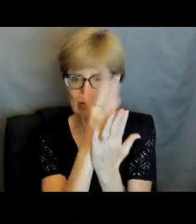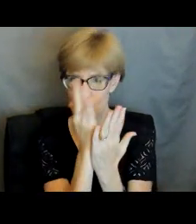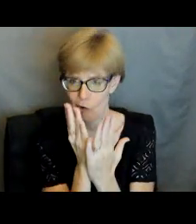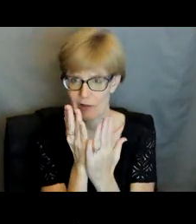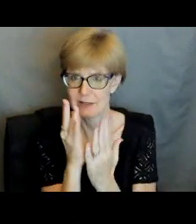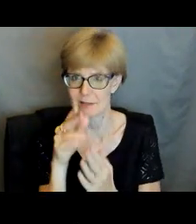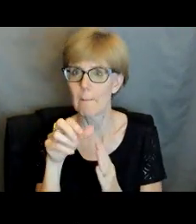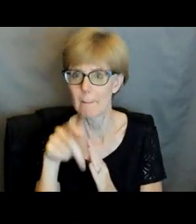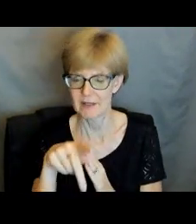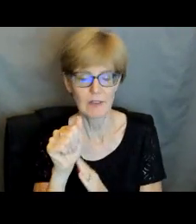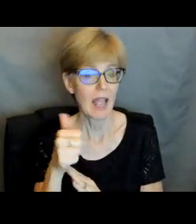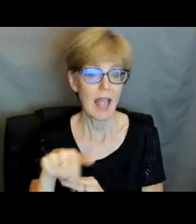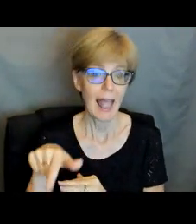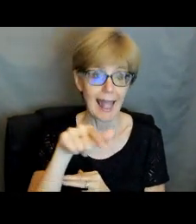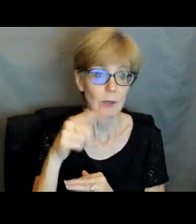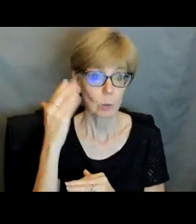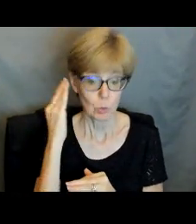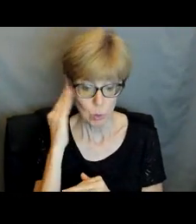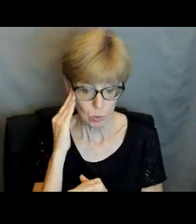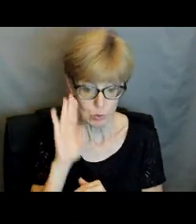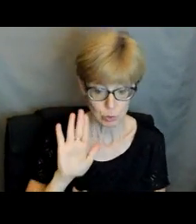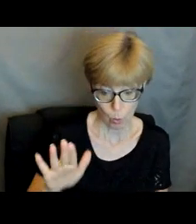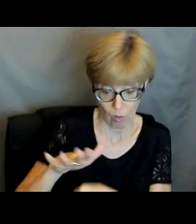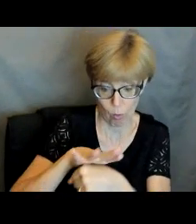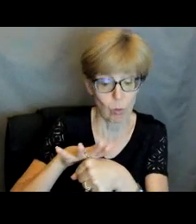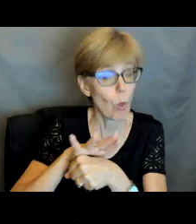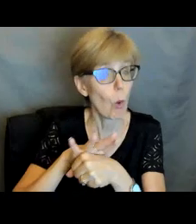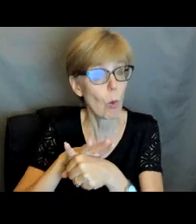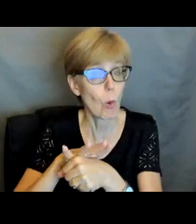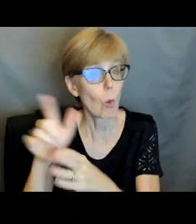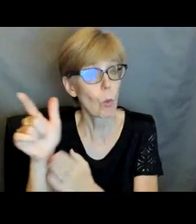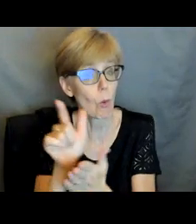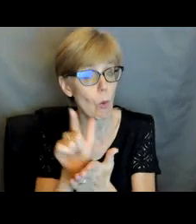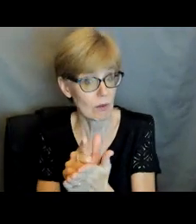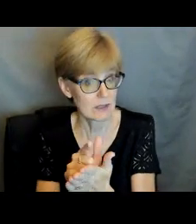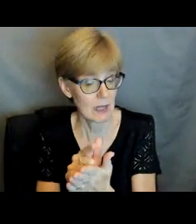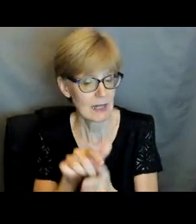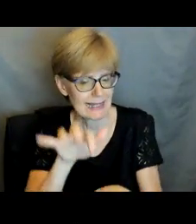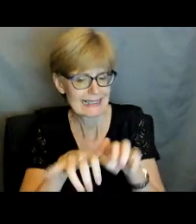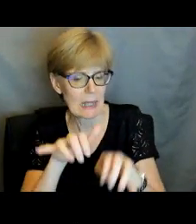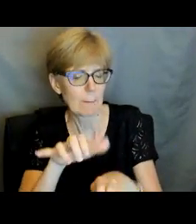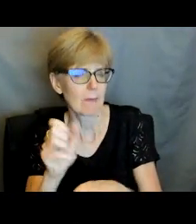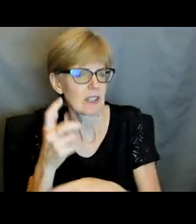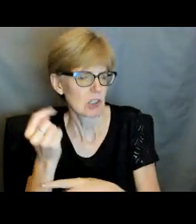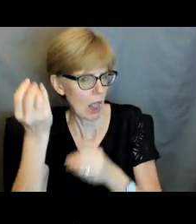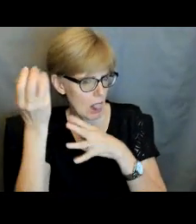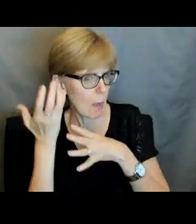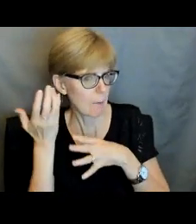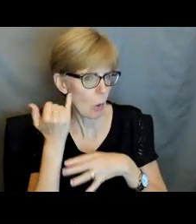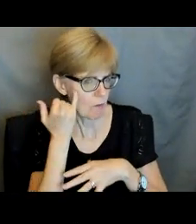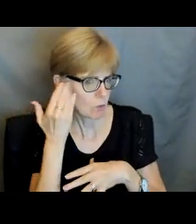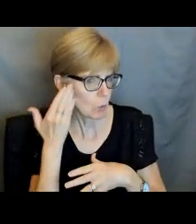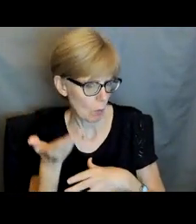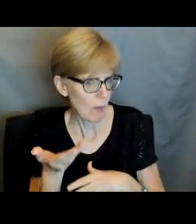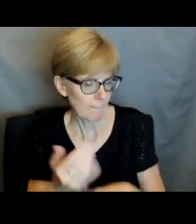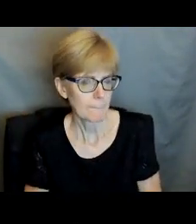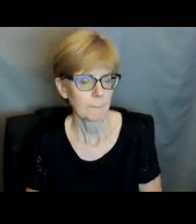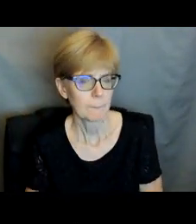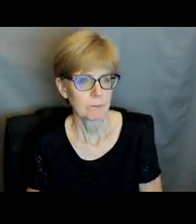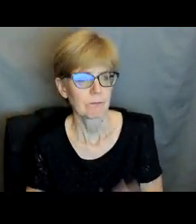familiar with any local ordinances in their area to put them in the chat and to let us know. So the